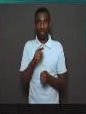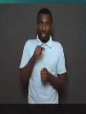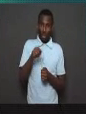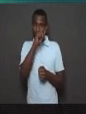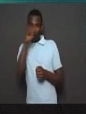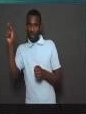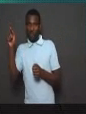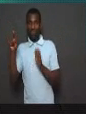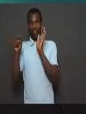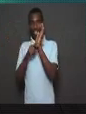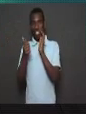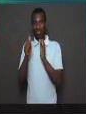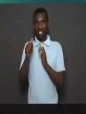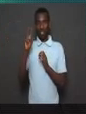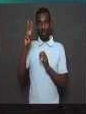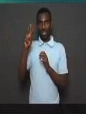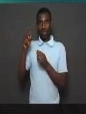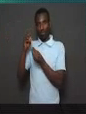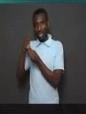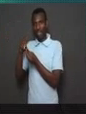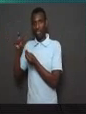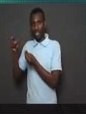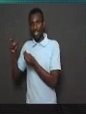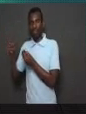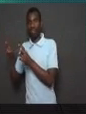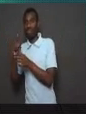found to be 18 meters per second.